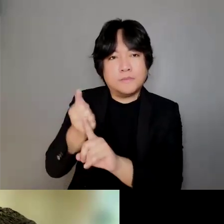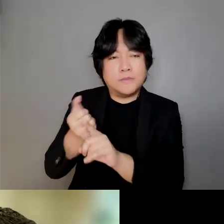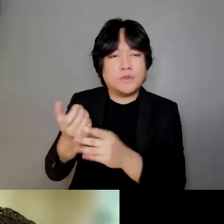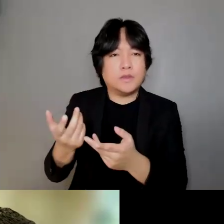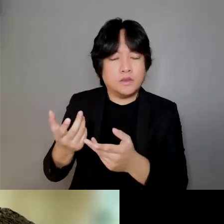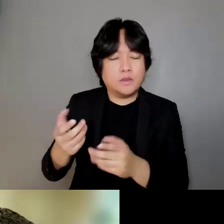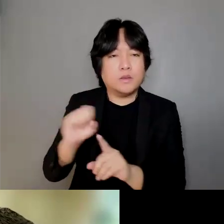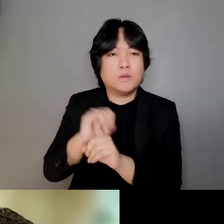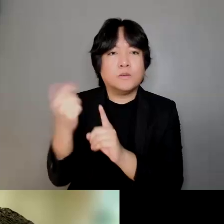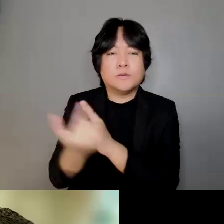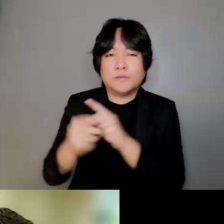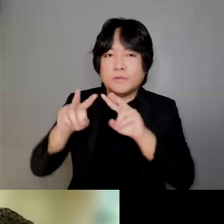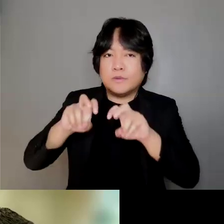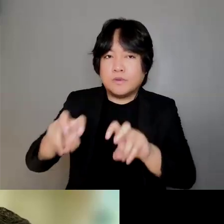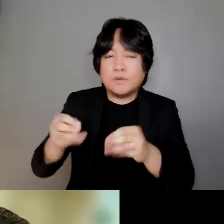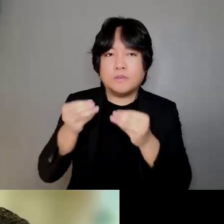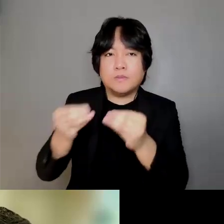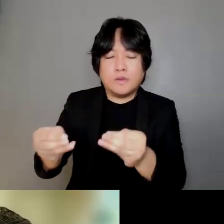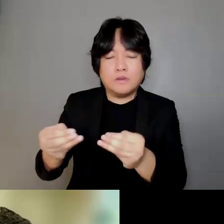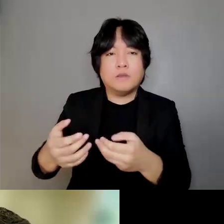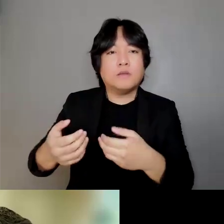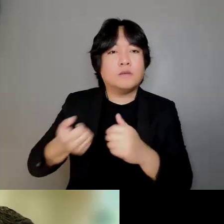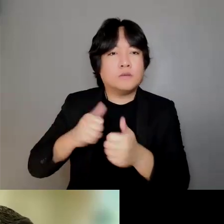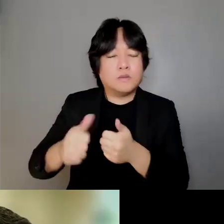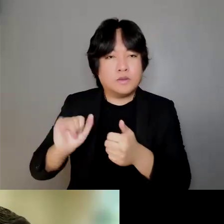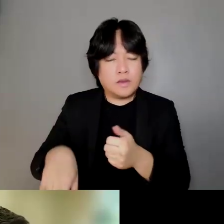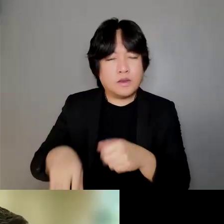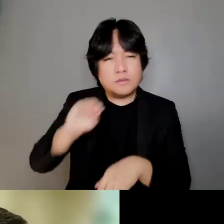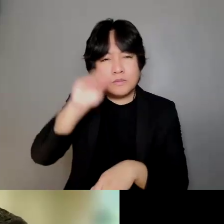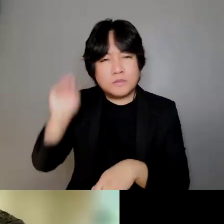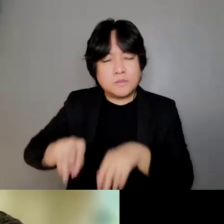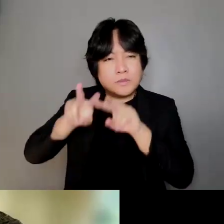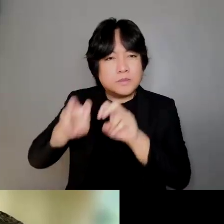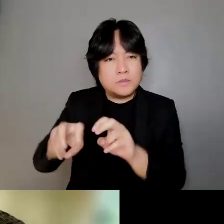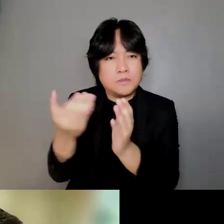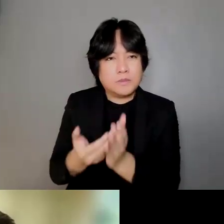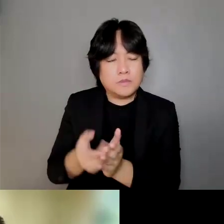on social research methods, computational statistics, and applied social statistics with a focus on